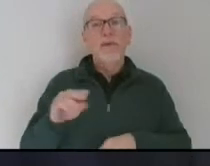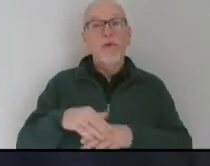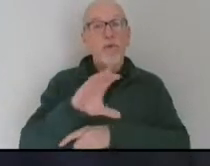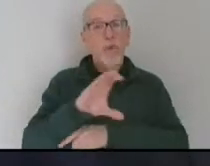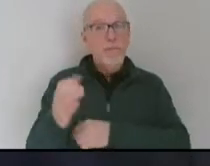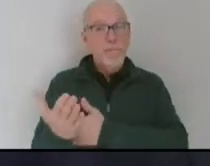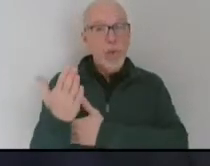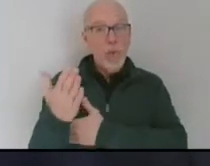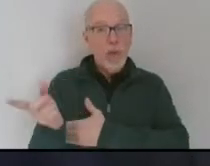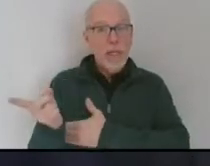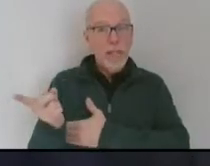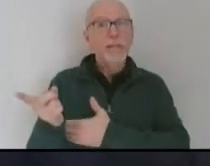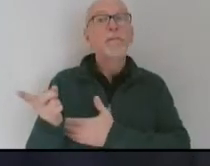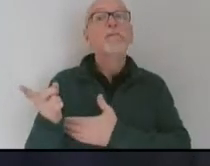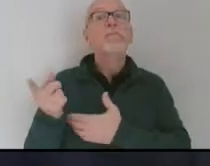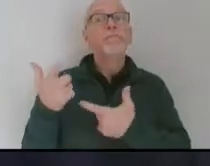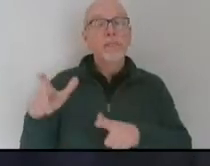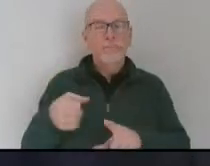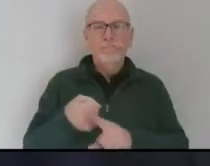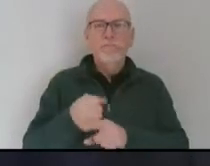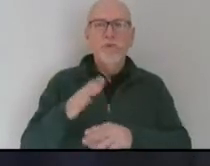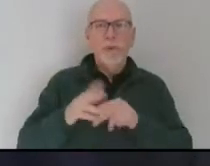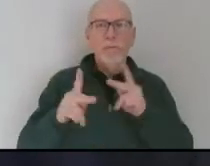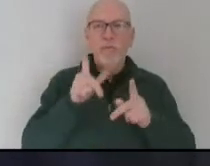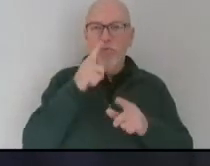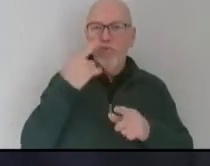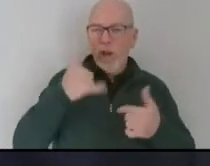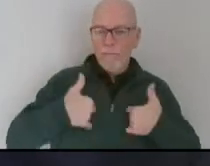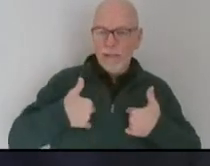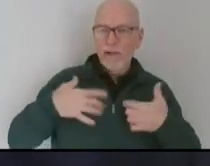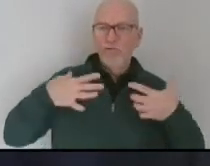had a profound effect on people that look like me and dress like me,